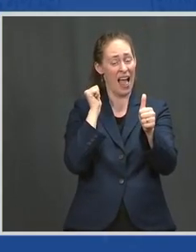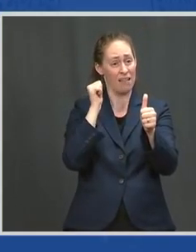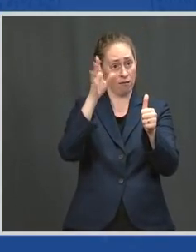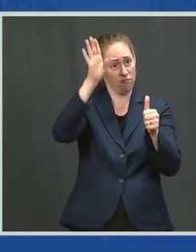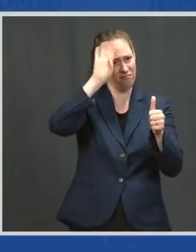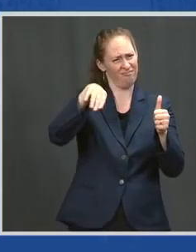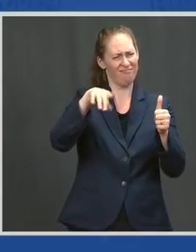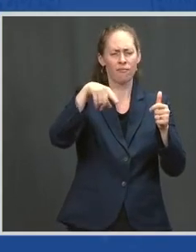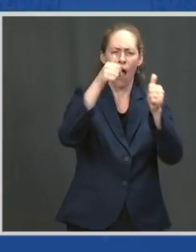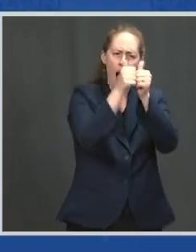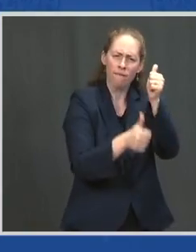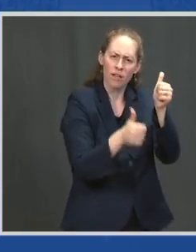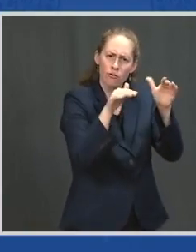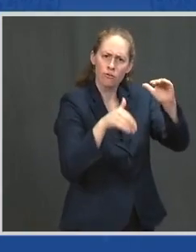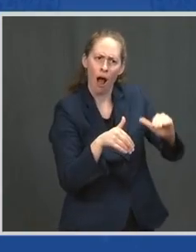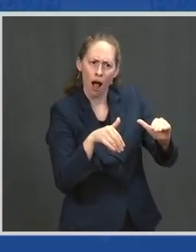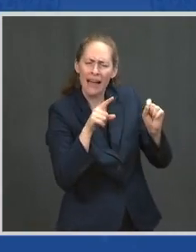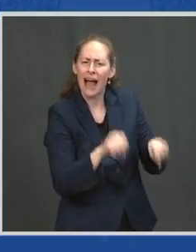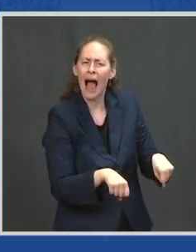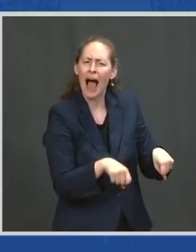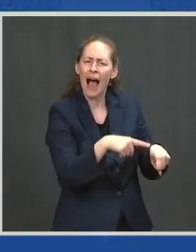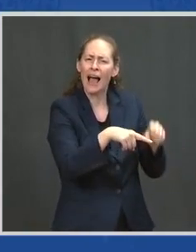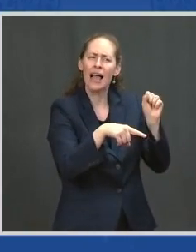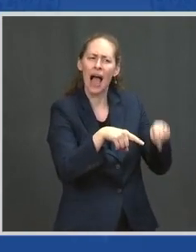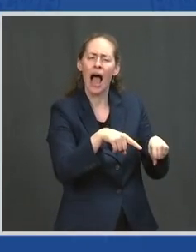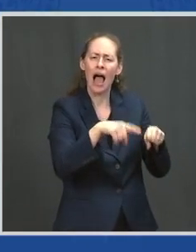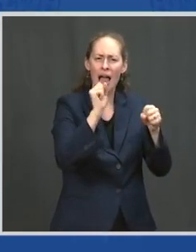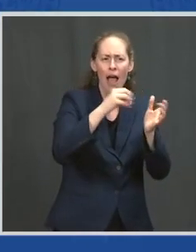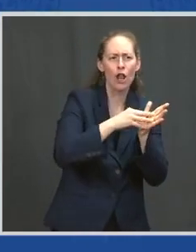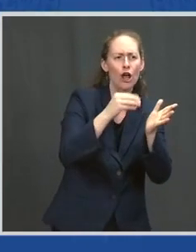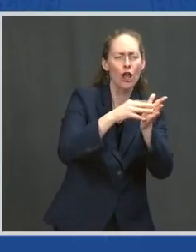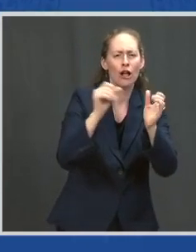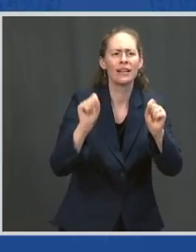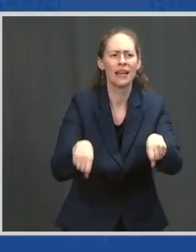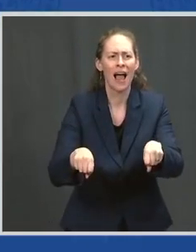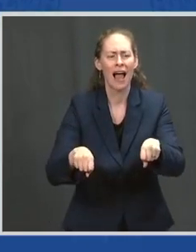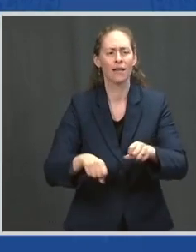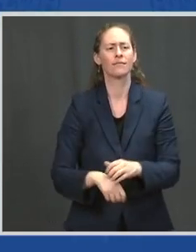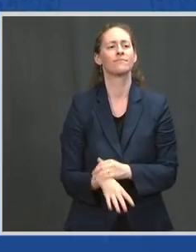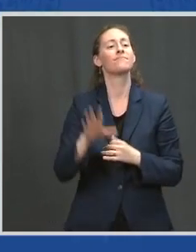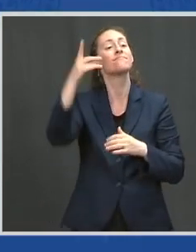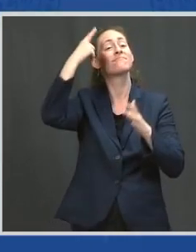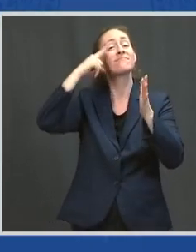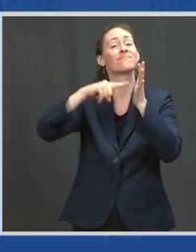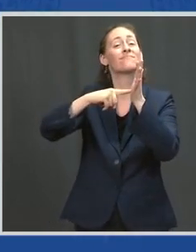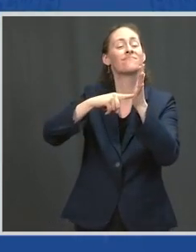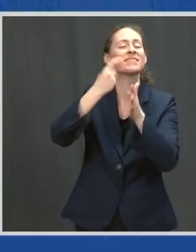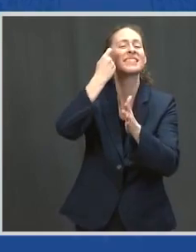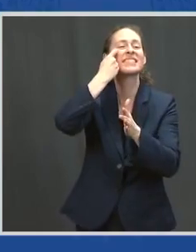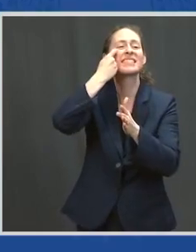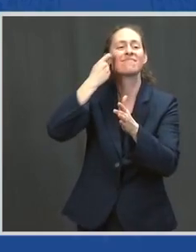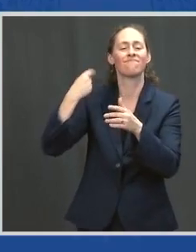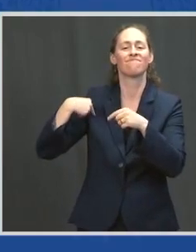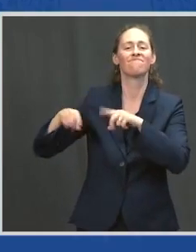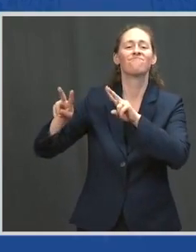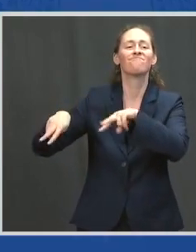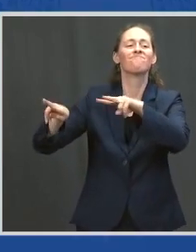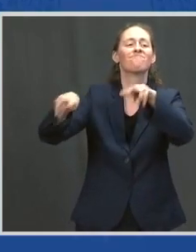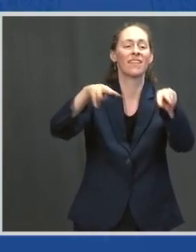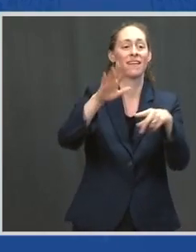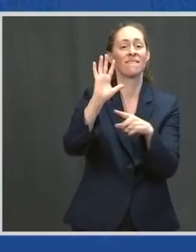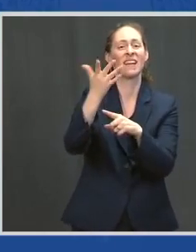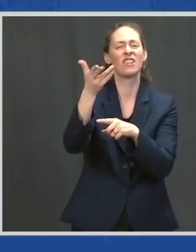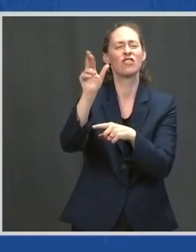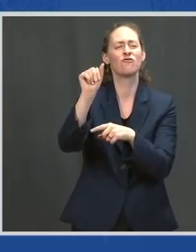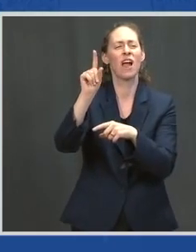So we just visited, by the way, a 5th grade classroom in Yorktown earlier today, where the students are back together